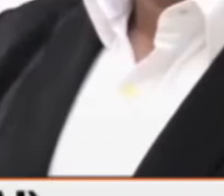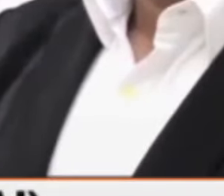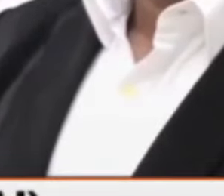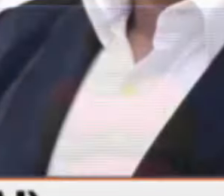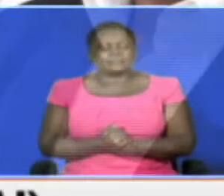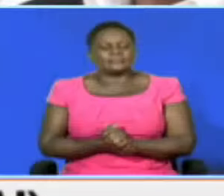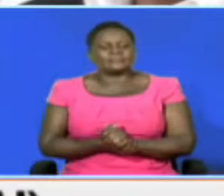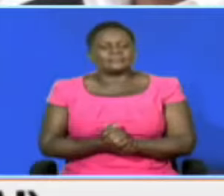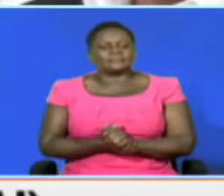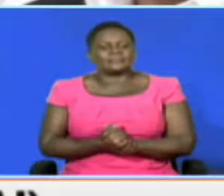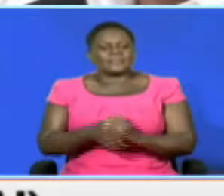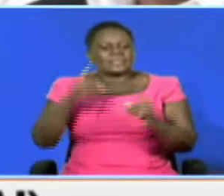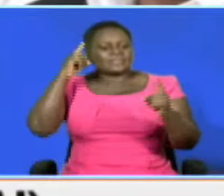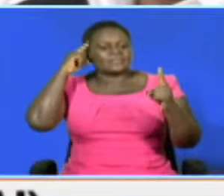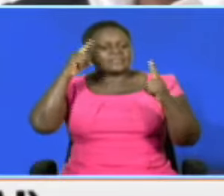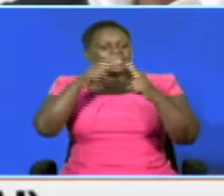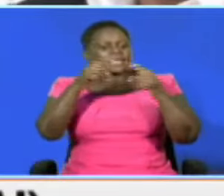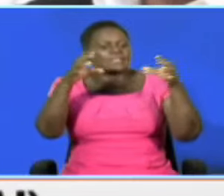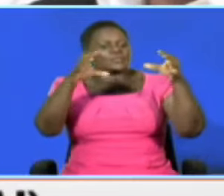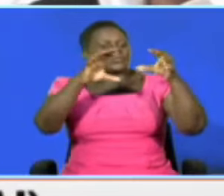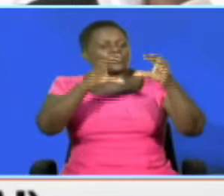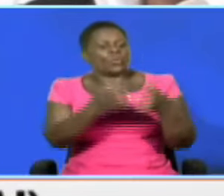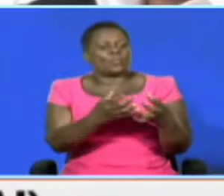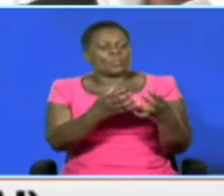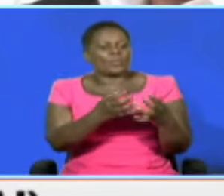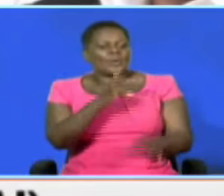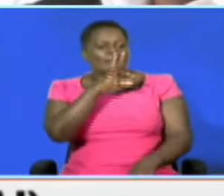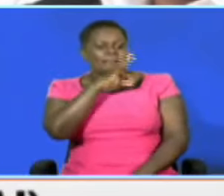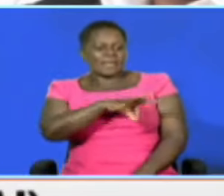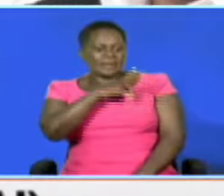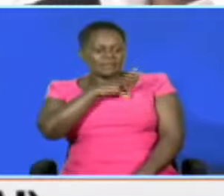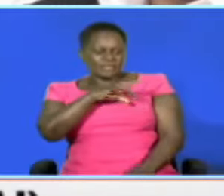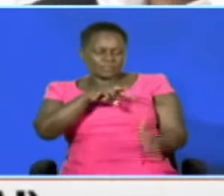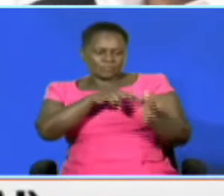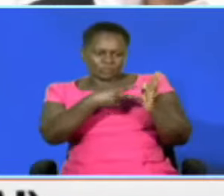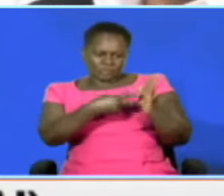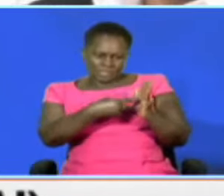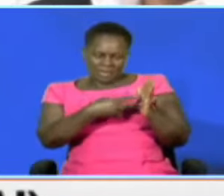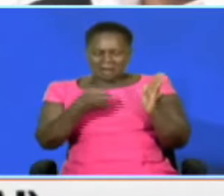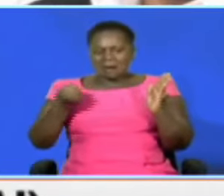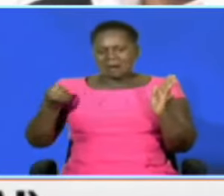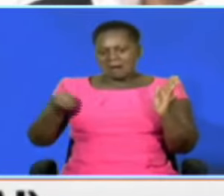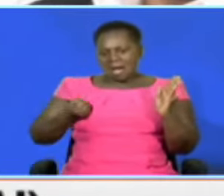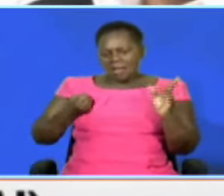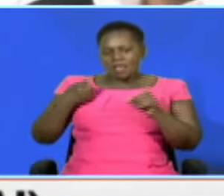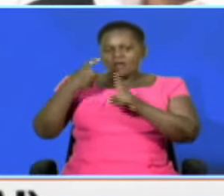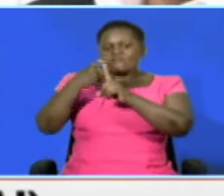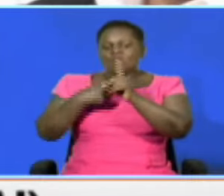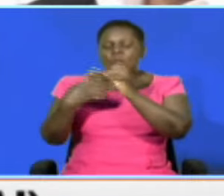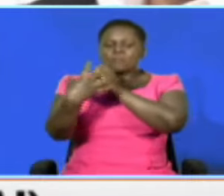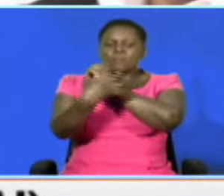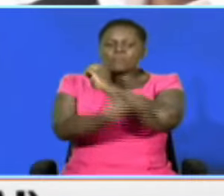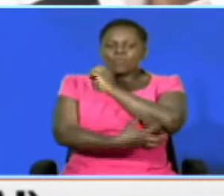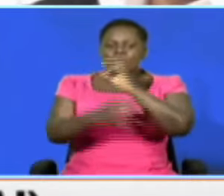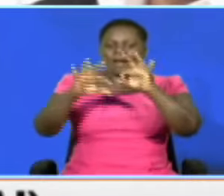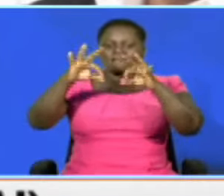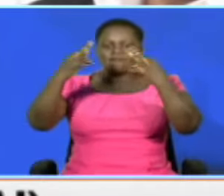The target group for the beneficiary for this project are girls coming from poor